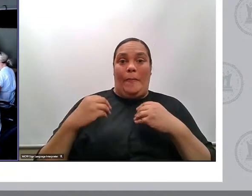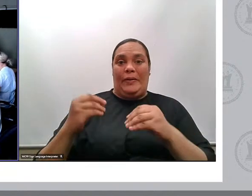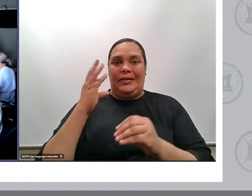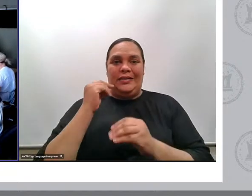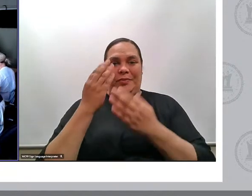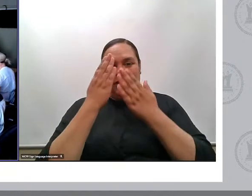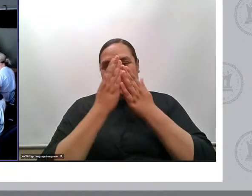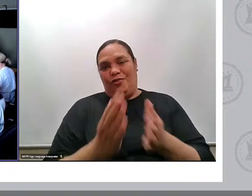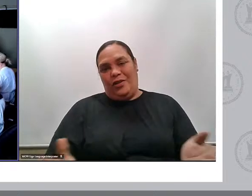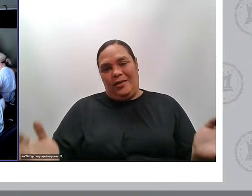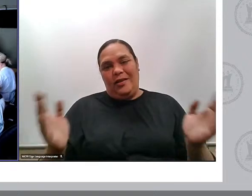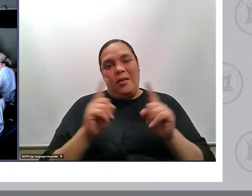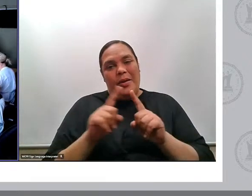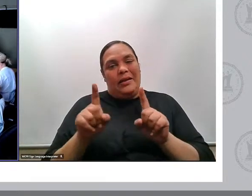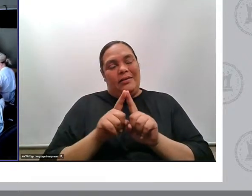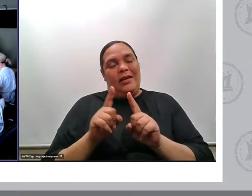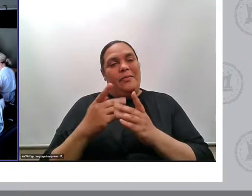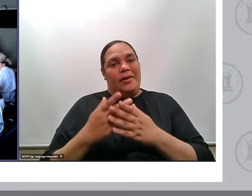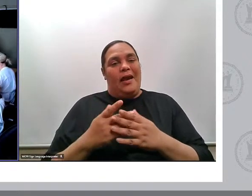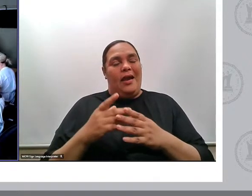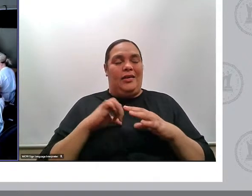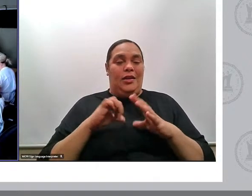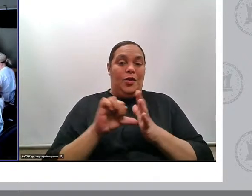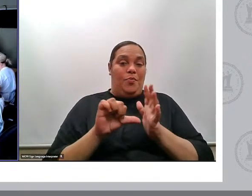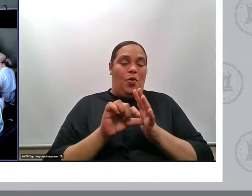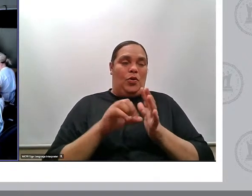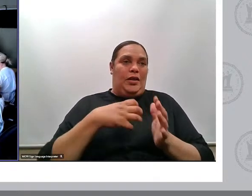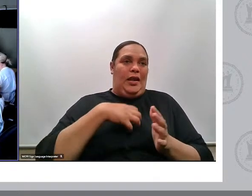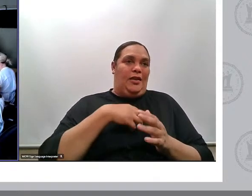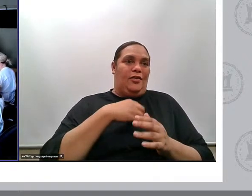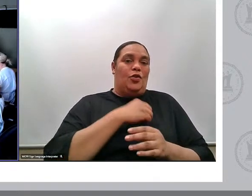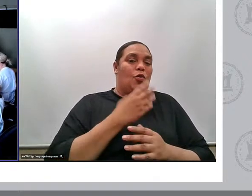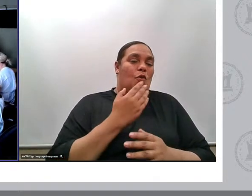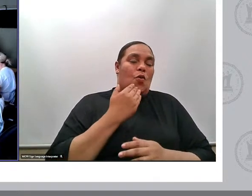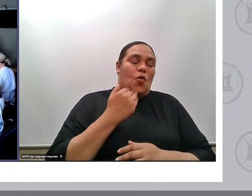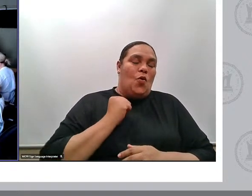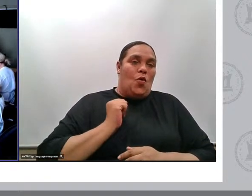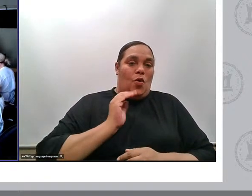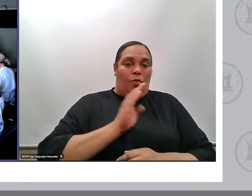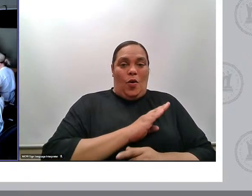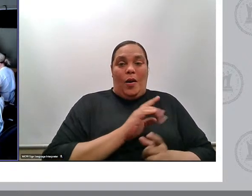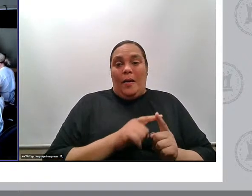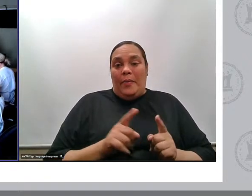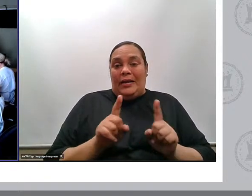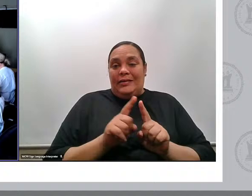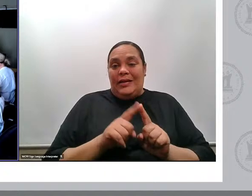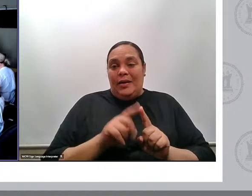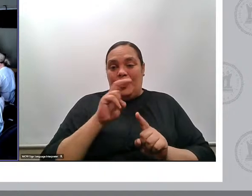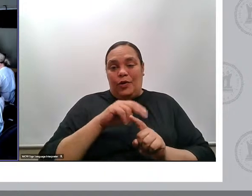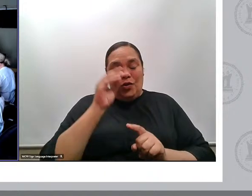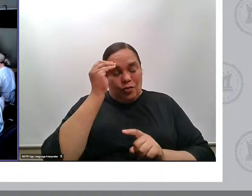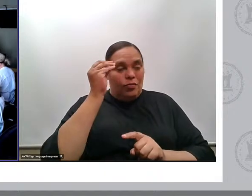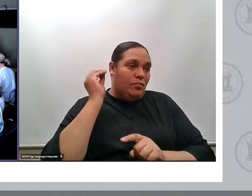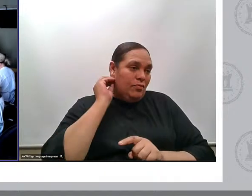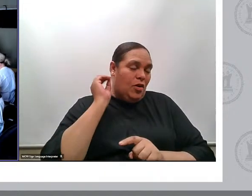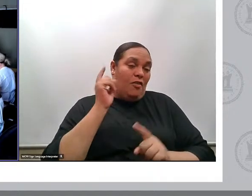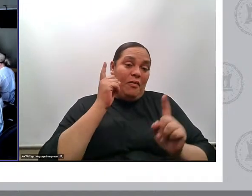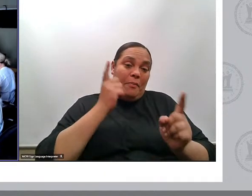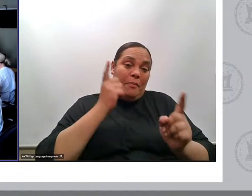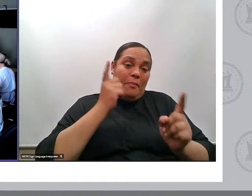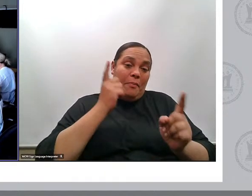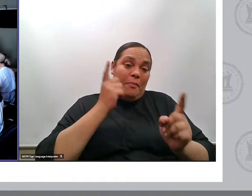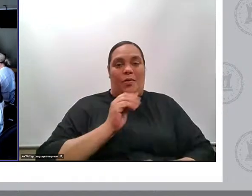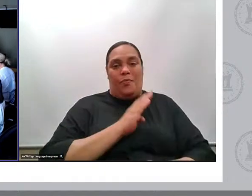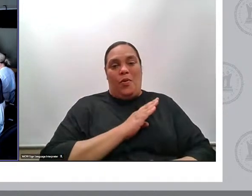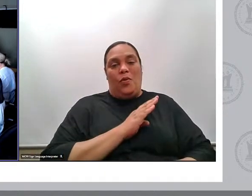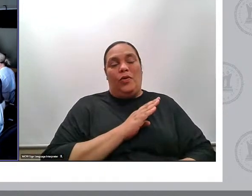general. Could also be a vital asset to the board. But one is also cognizant of the mandate of the board. The